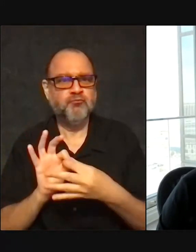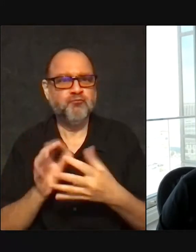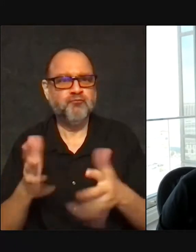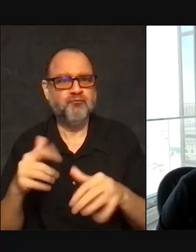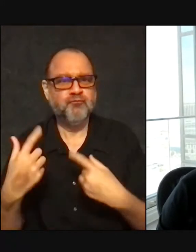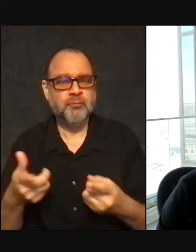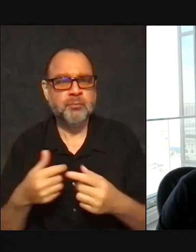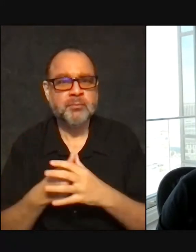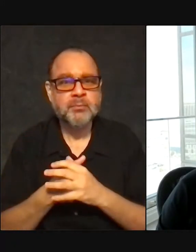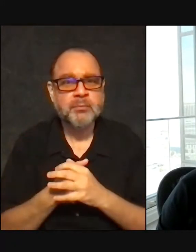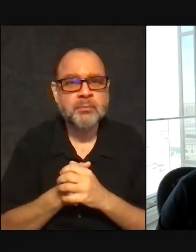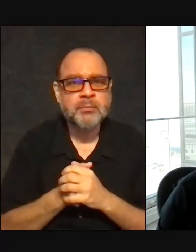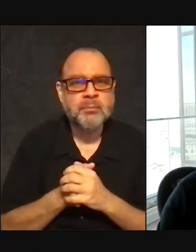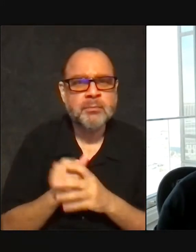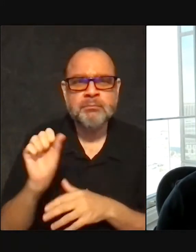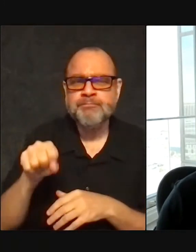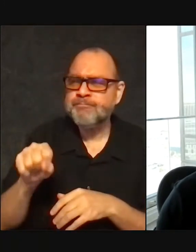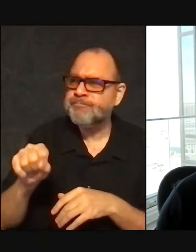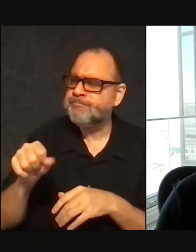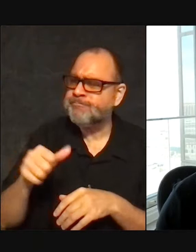Austin at South by, maybe. Not sure. Not sure.